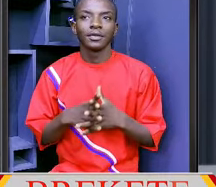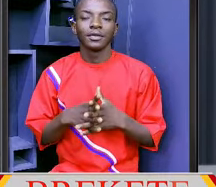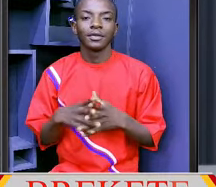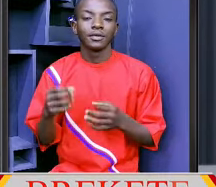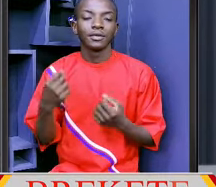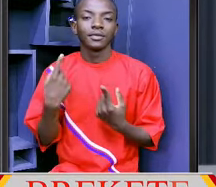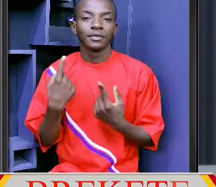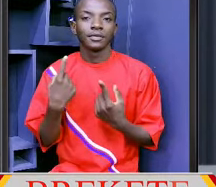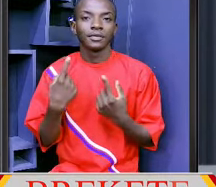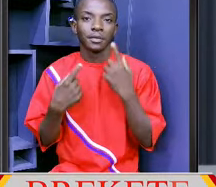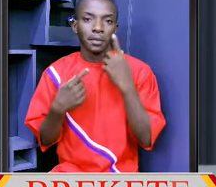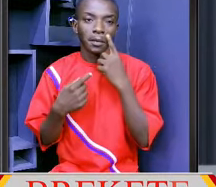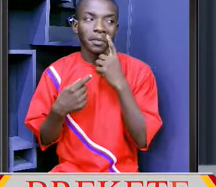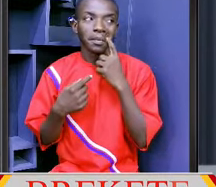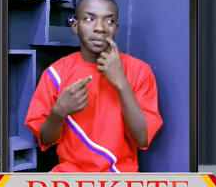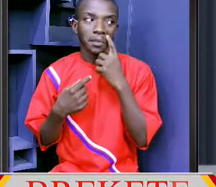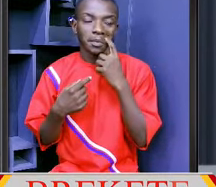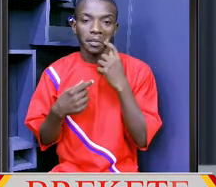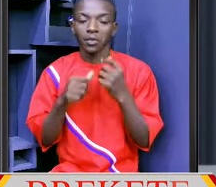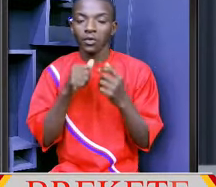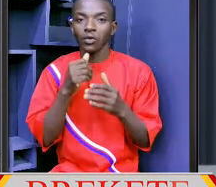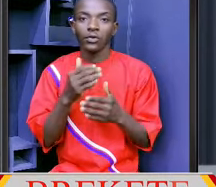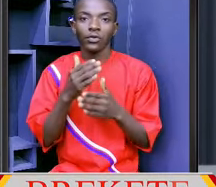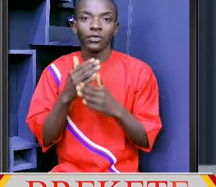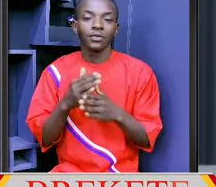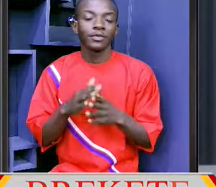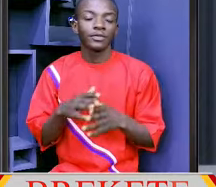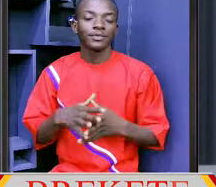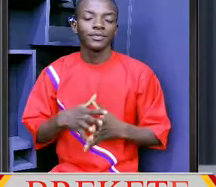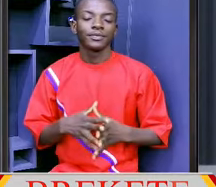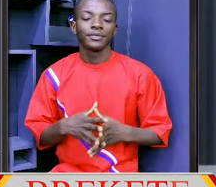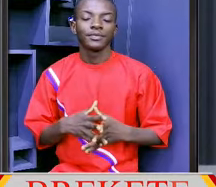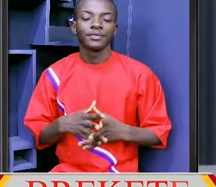You understand what they try to avoid. No be fear or not caution. Yes.